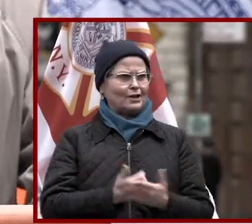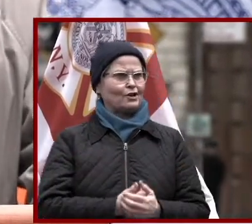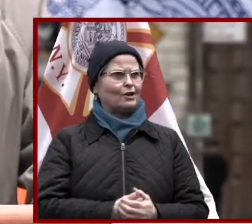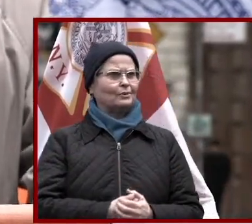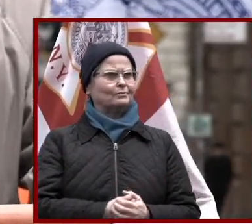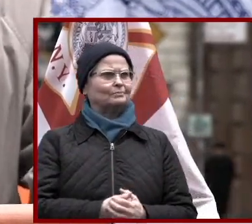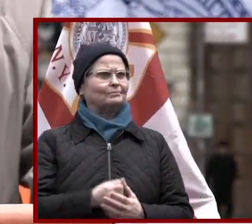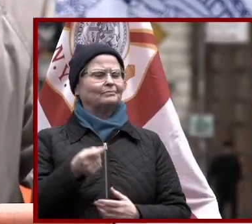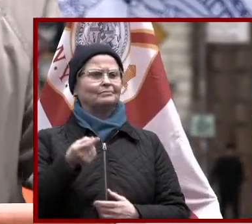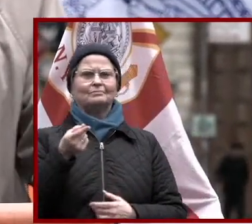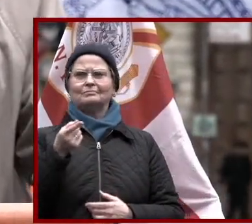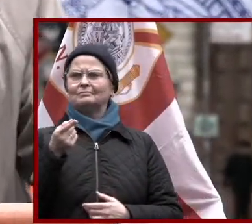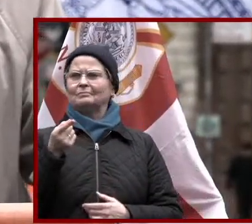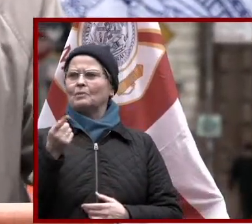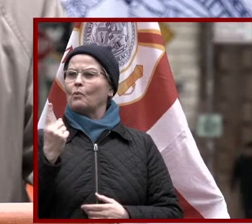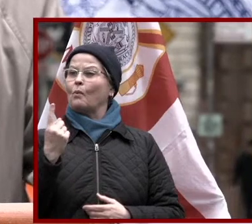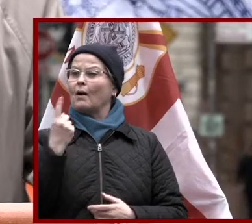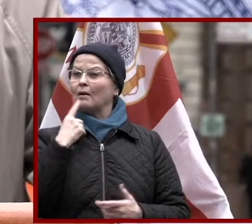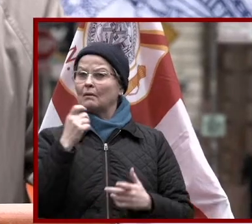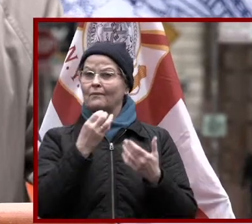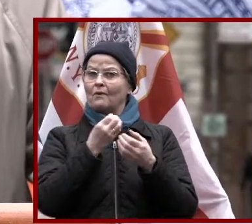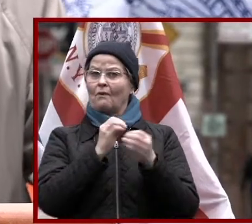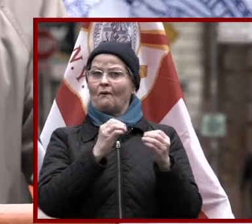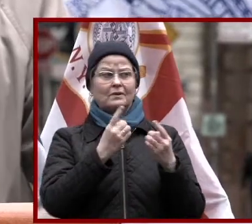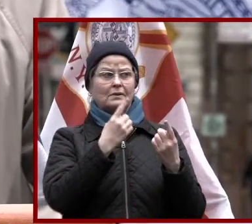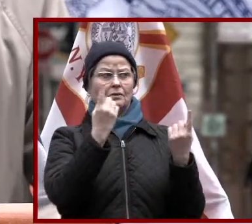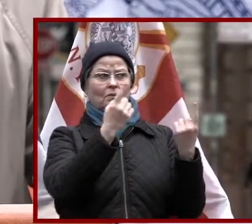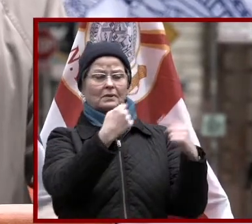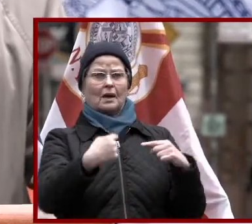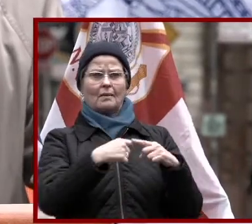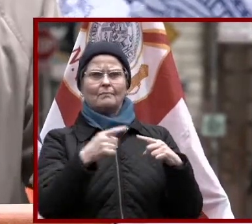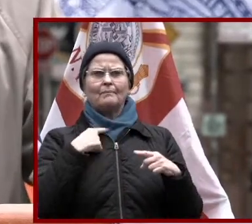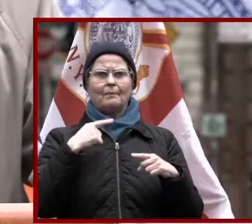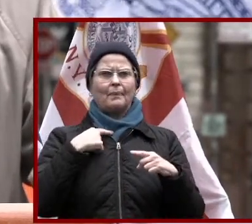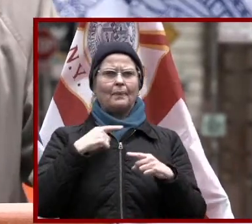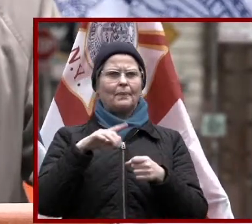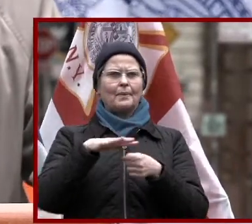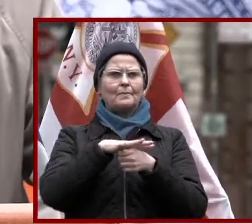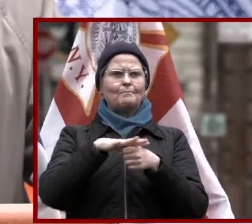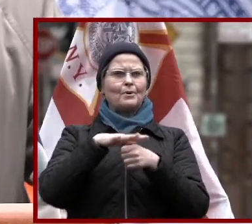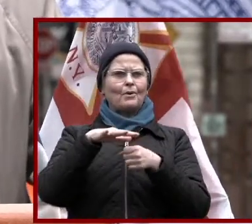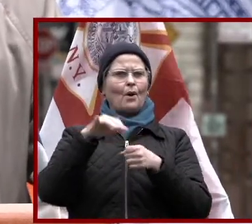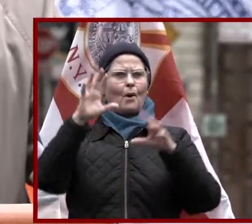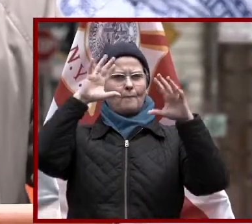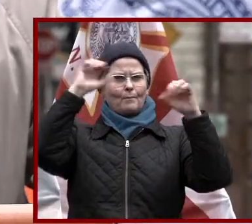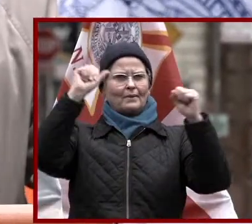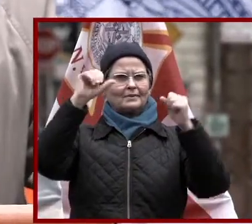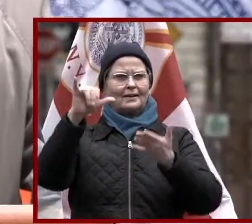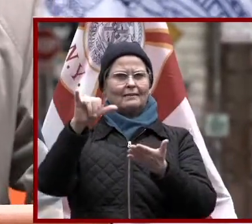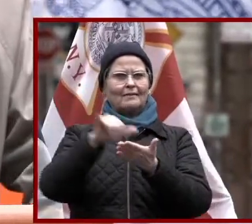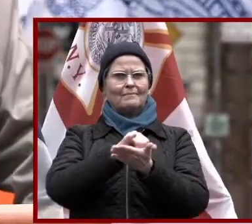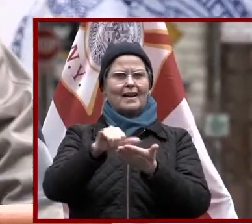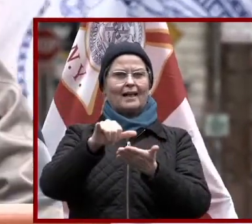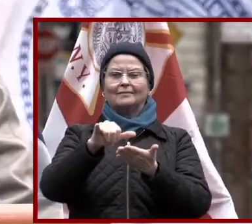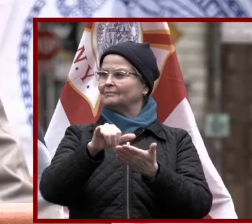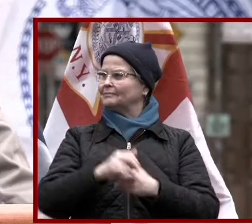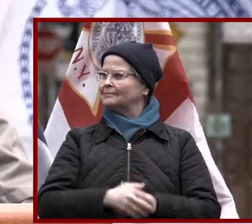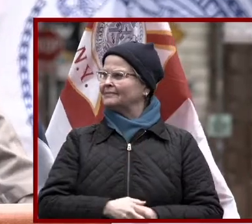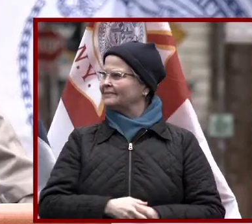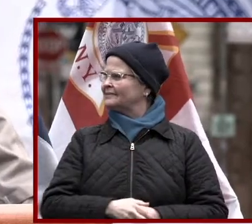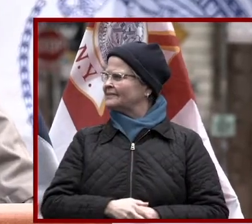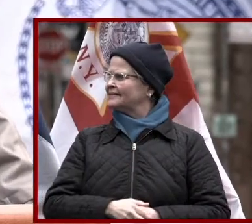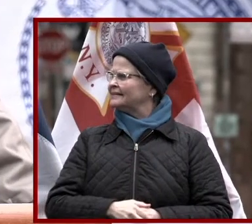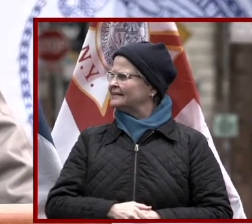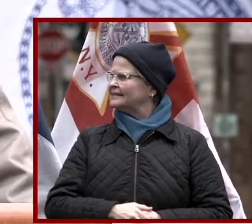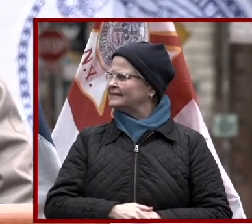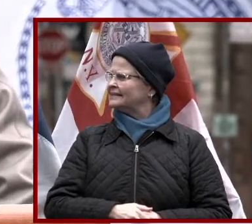the officers that have always attended has been the borough president of Manhattan. A little while ago we had, and I believe she